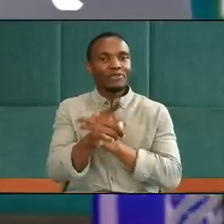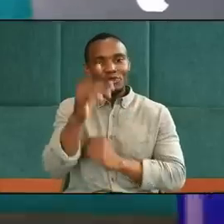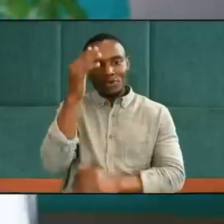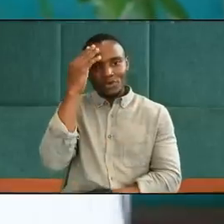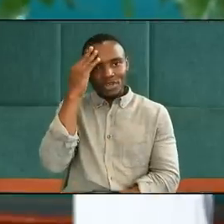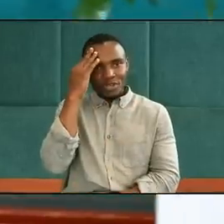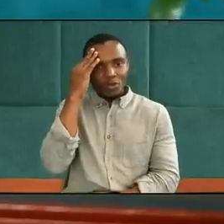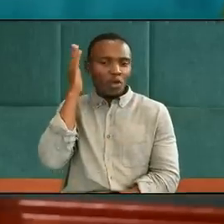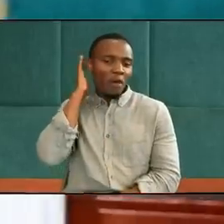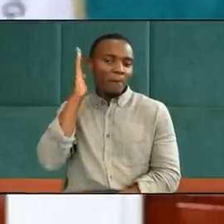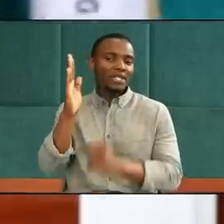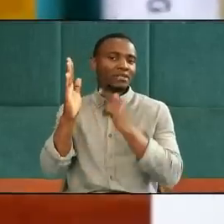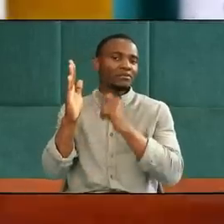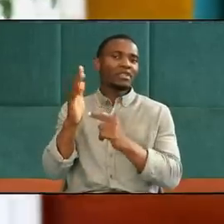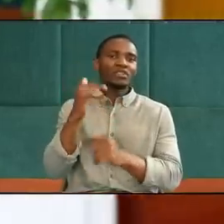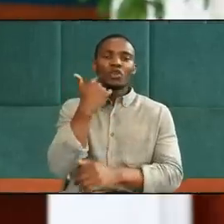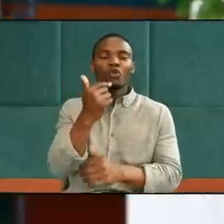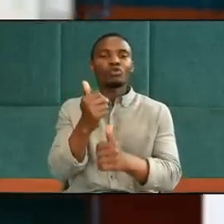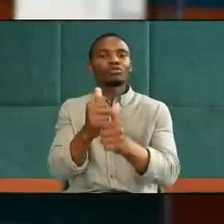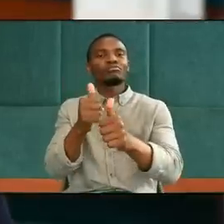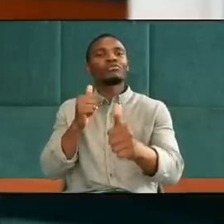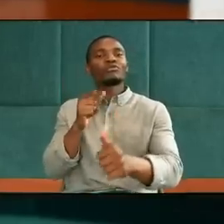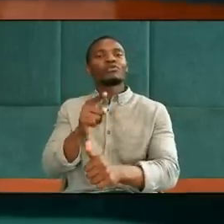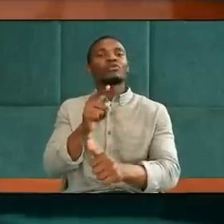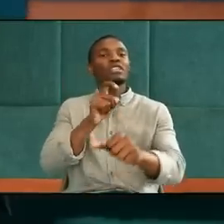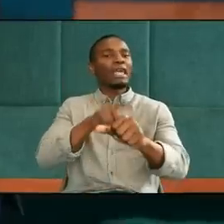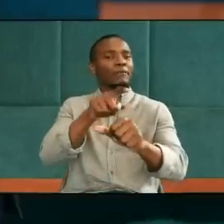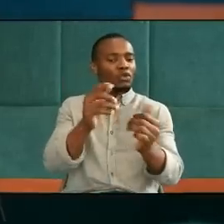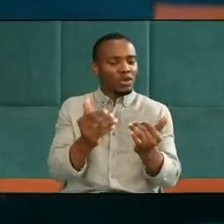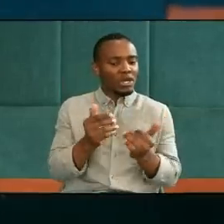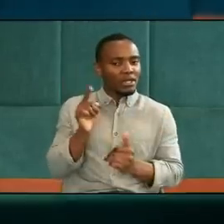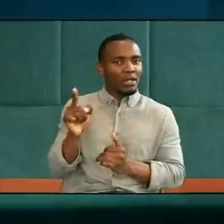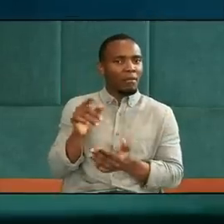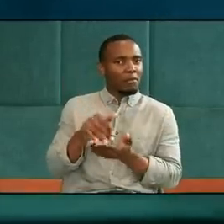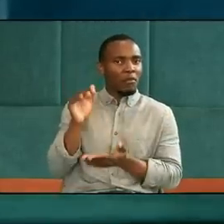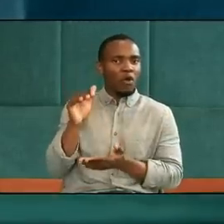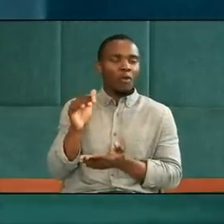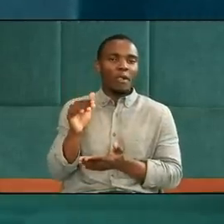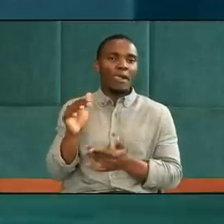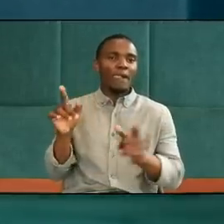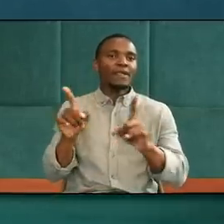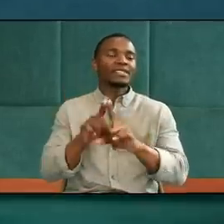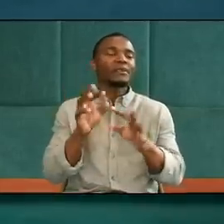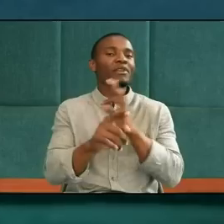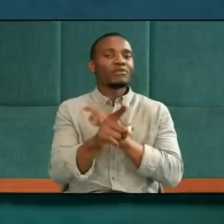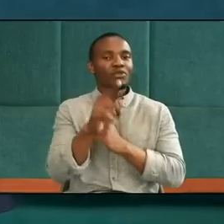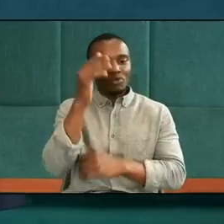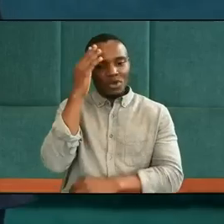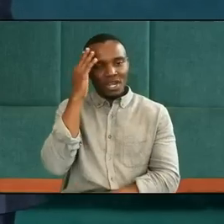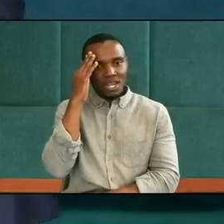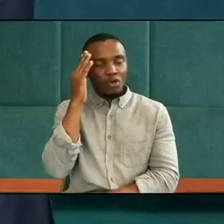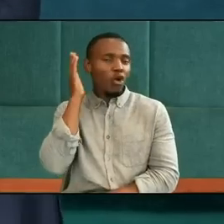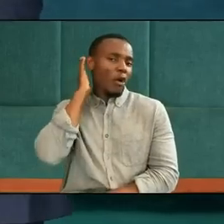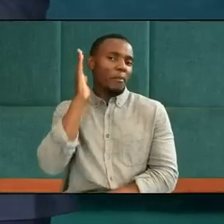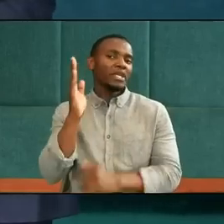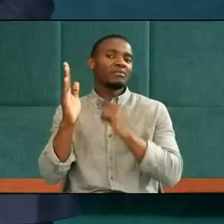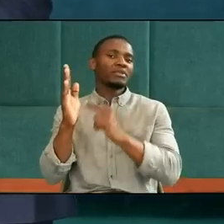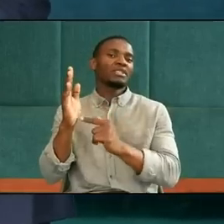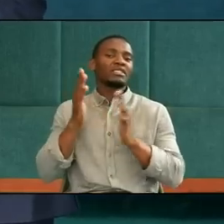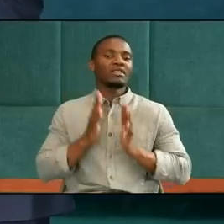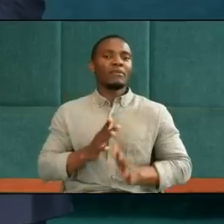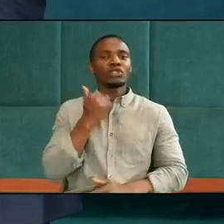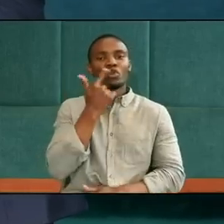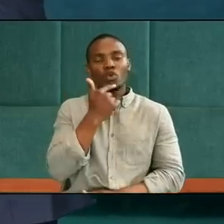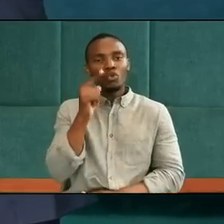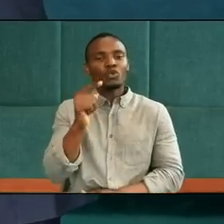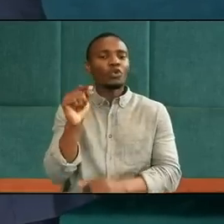that Peter would deny you at the time when you needed him most, if you knew Peter is not somebody you could rely on when you're